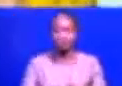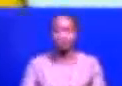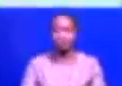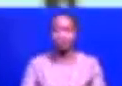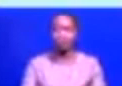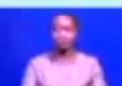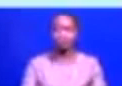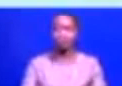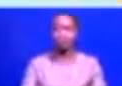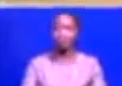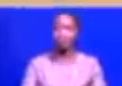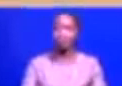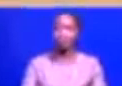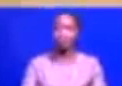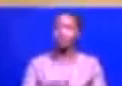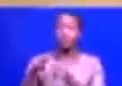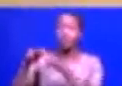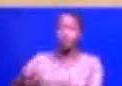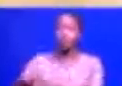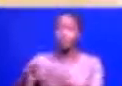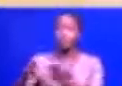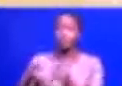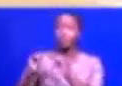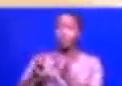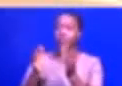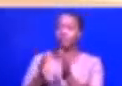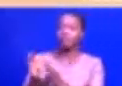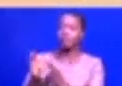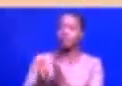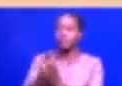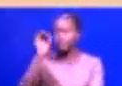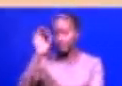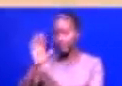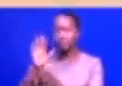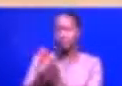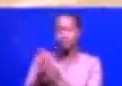Well, as I told you, it depends on how a team has prepared and surprises have been